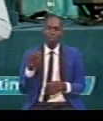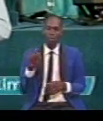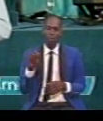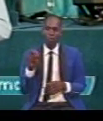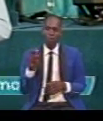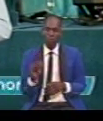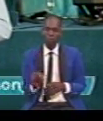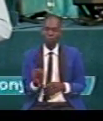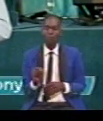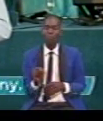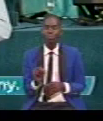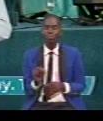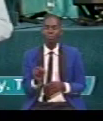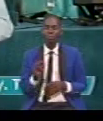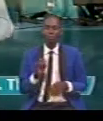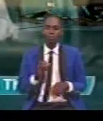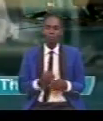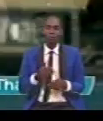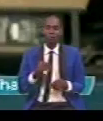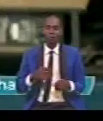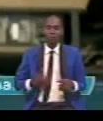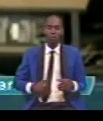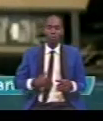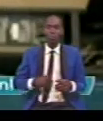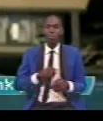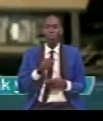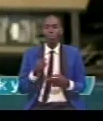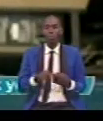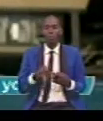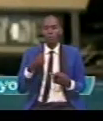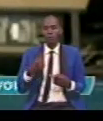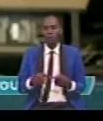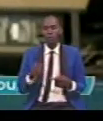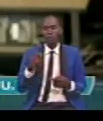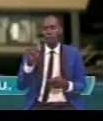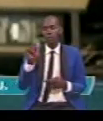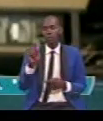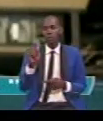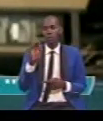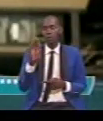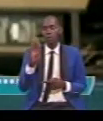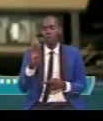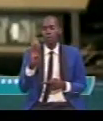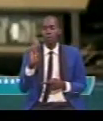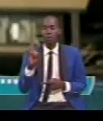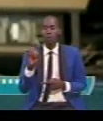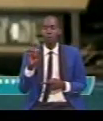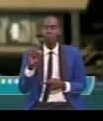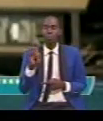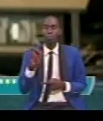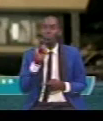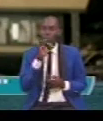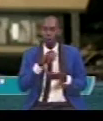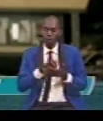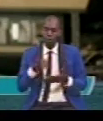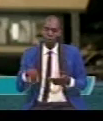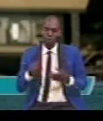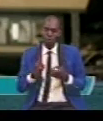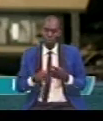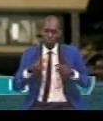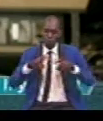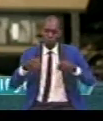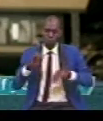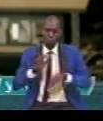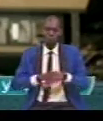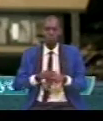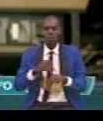called a laparotomy. A laparotomy is where we open the abdomen to have access to the small intestines, probably due to several reasons, a cut